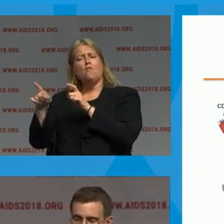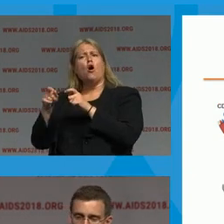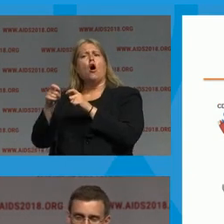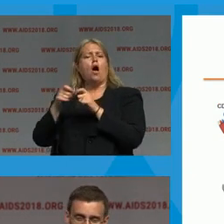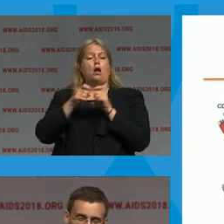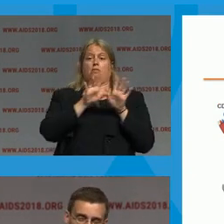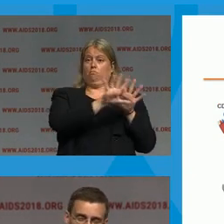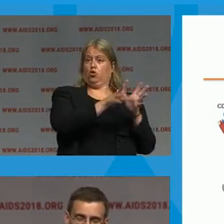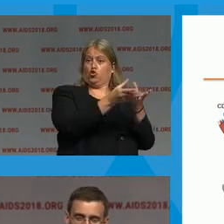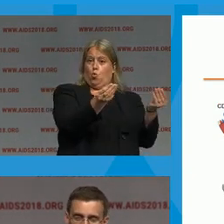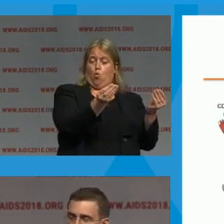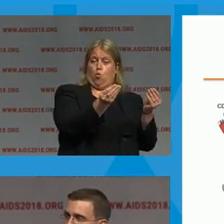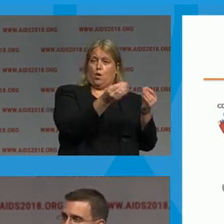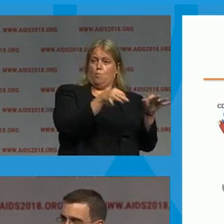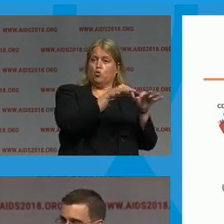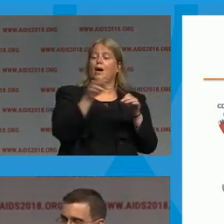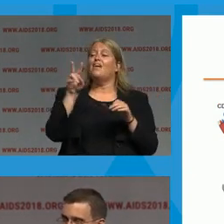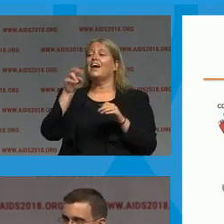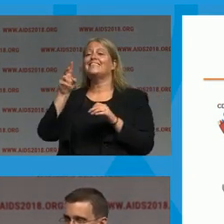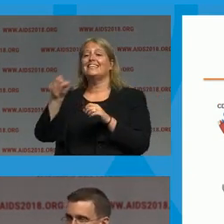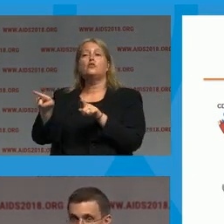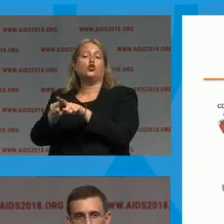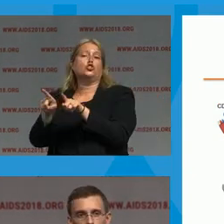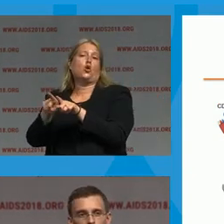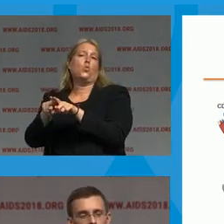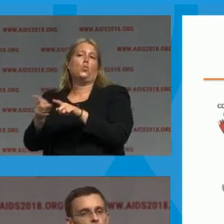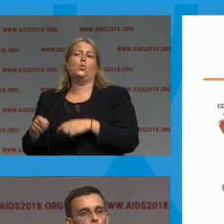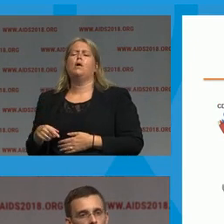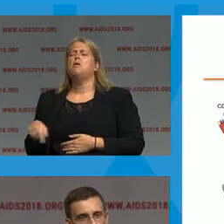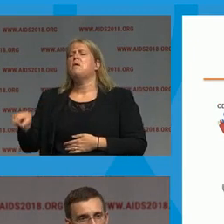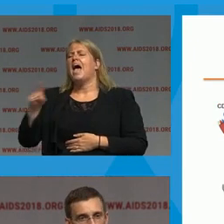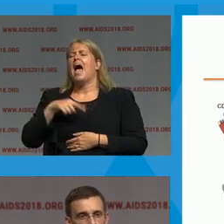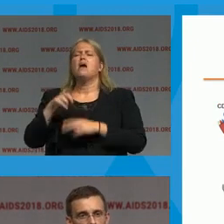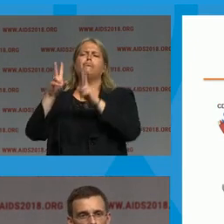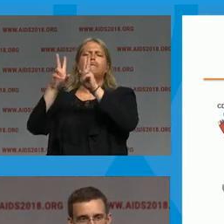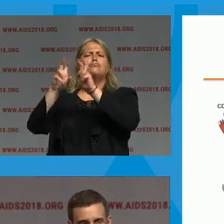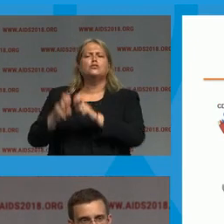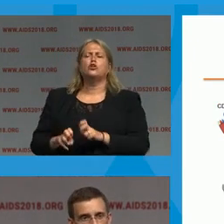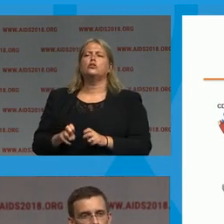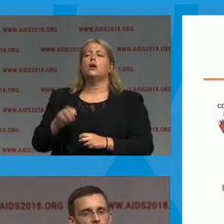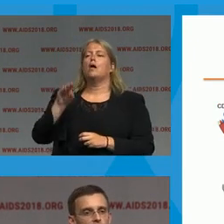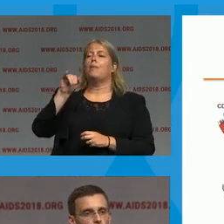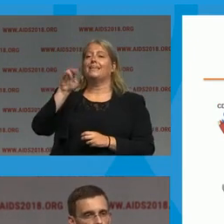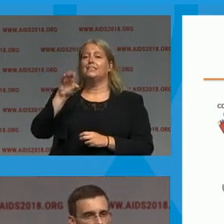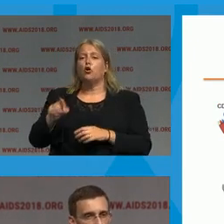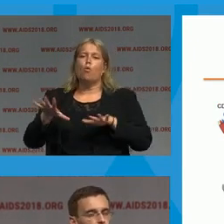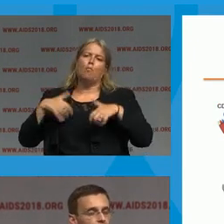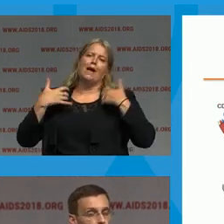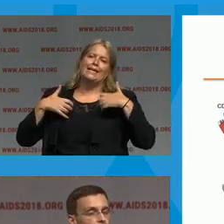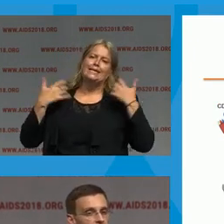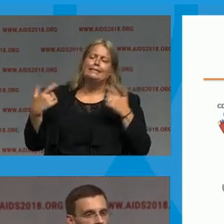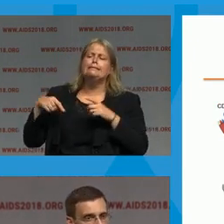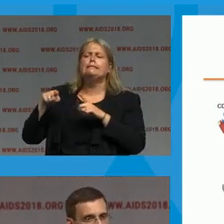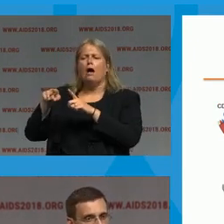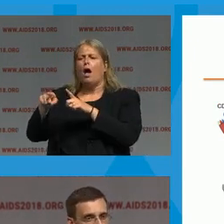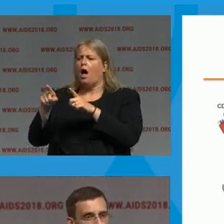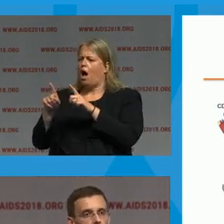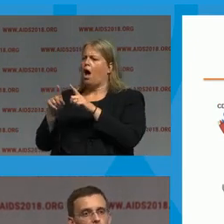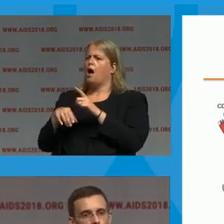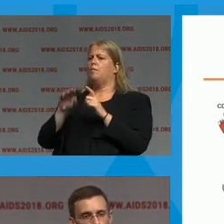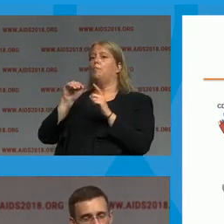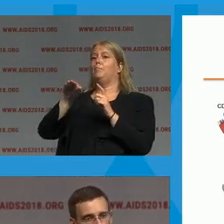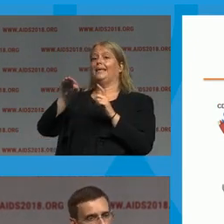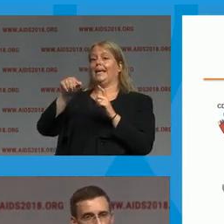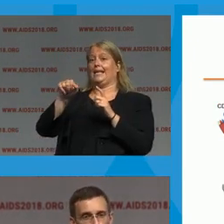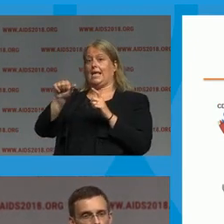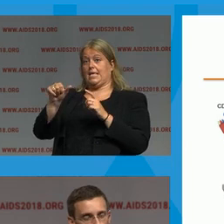vaccine development. There's a number of studies that show, either in mice or in monkeys, if you give the animals these broadly neutralizing antibodies,